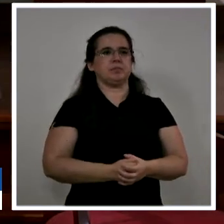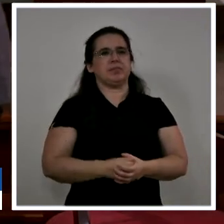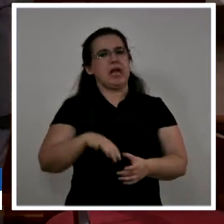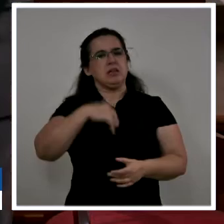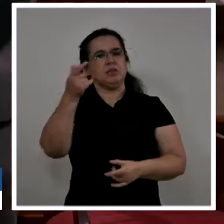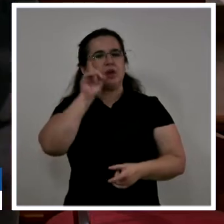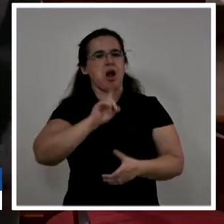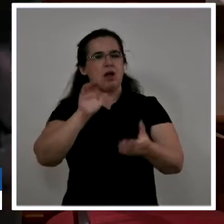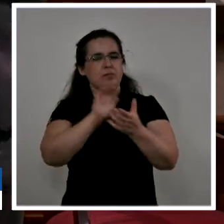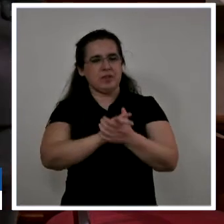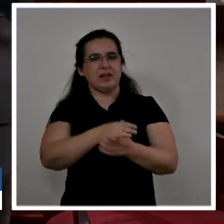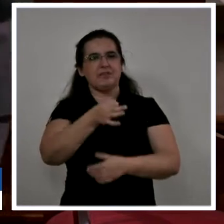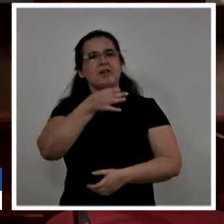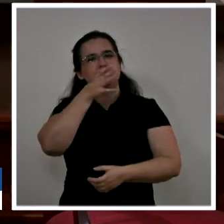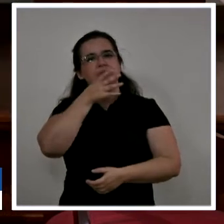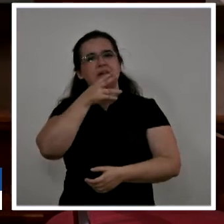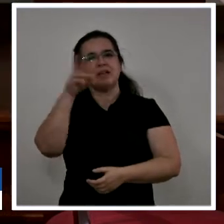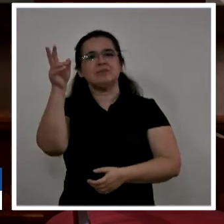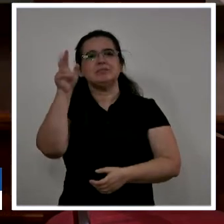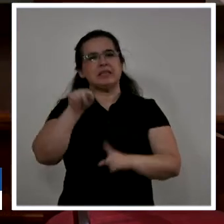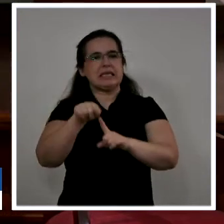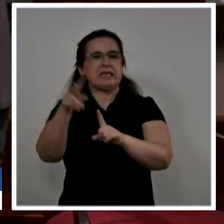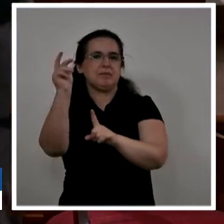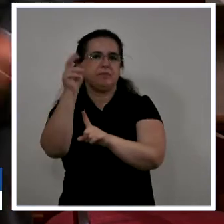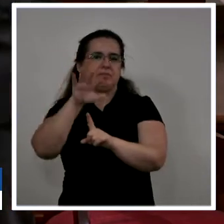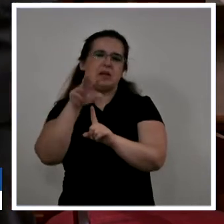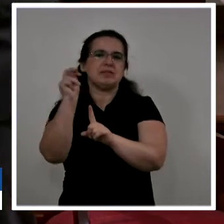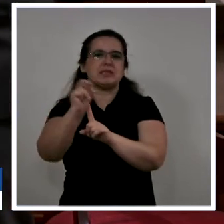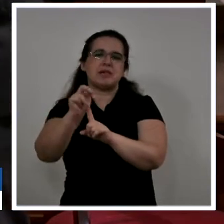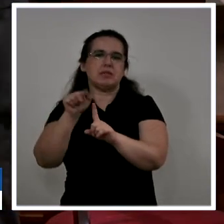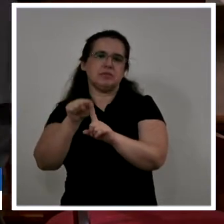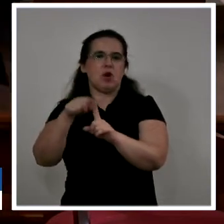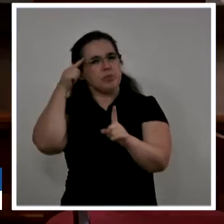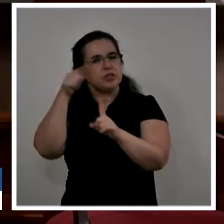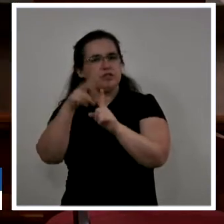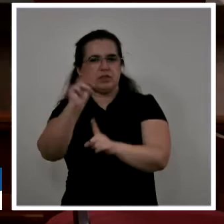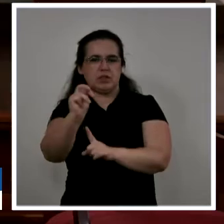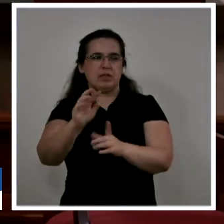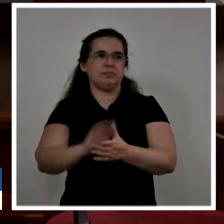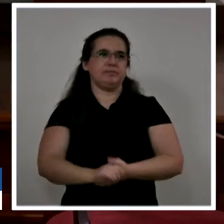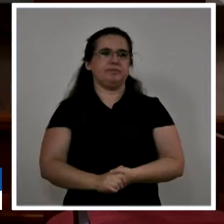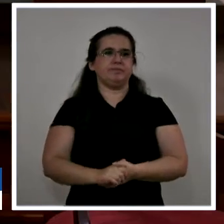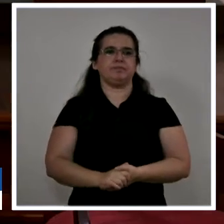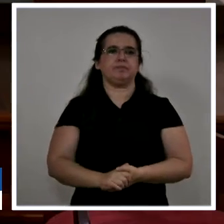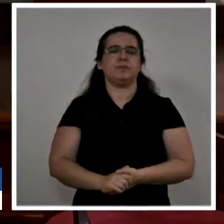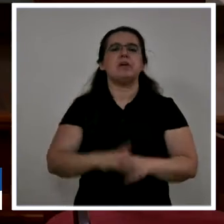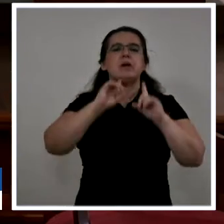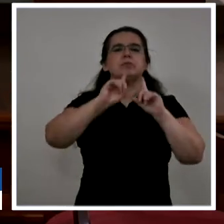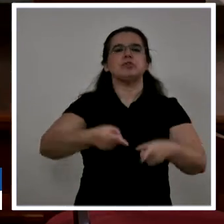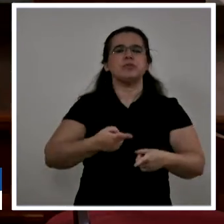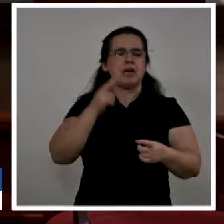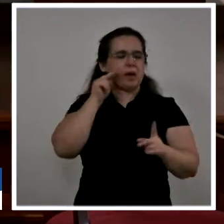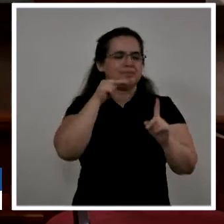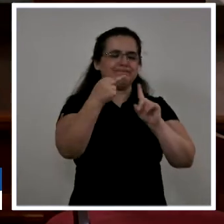depois a minha mulher Andy, ela que vai falar dessa terceira parte. So let's look at some biblical genetics for a minute. Então vamos começar por olhar